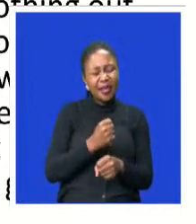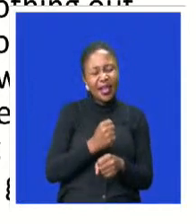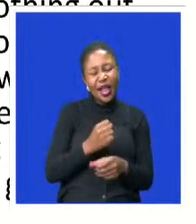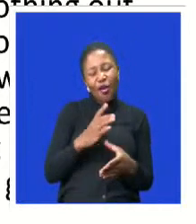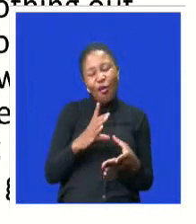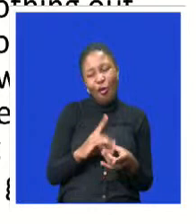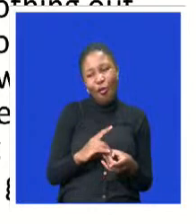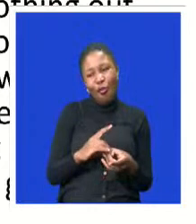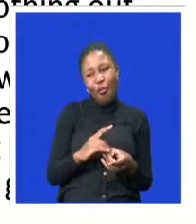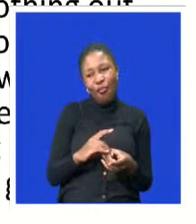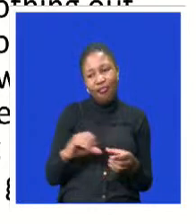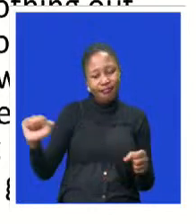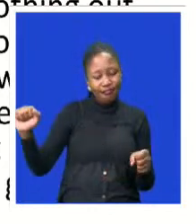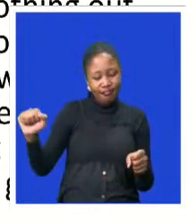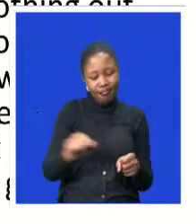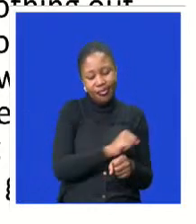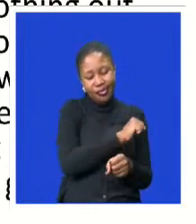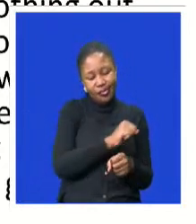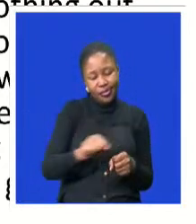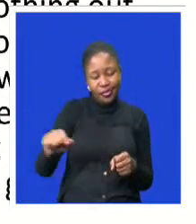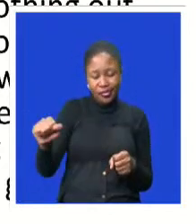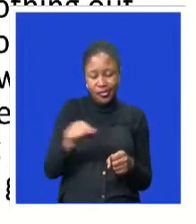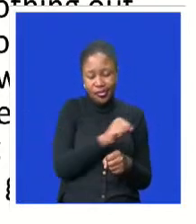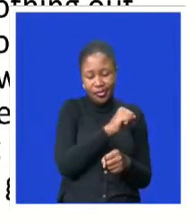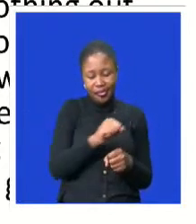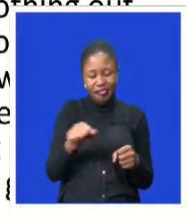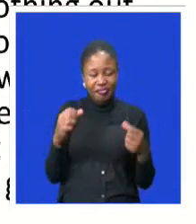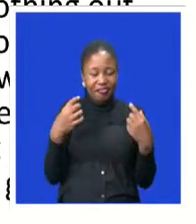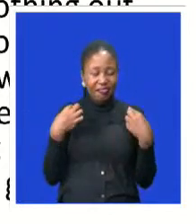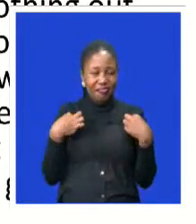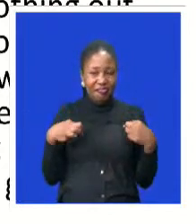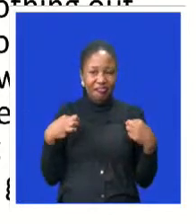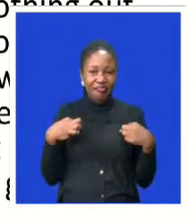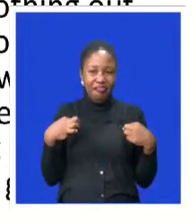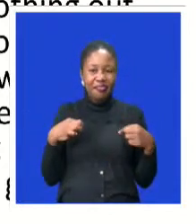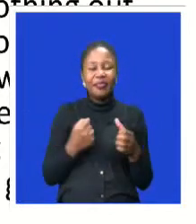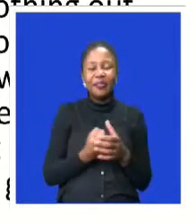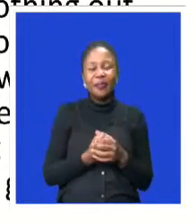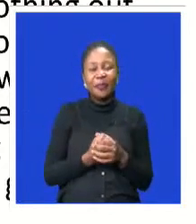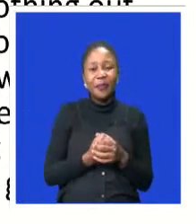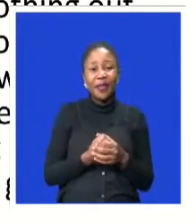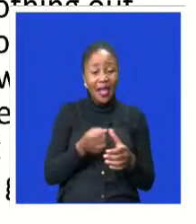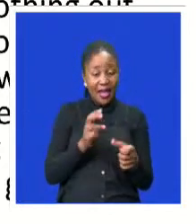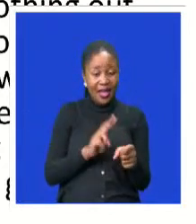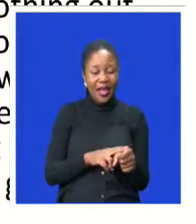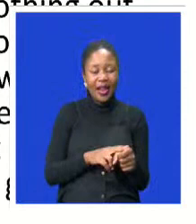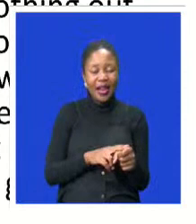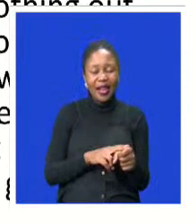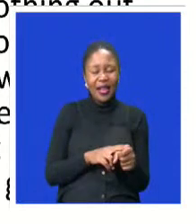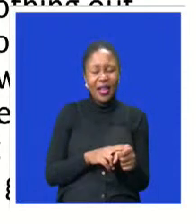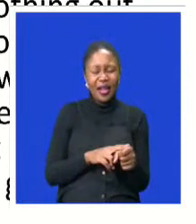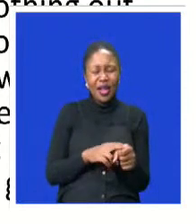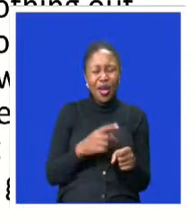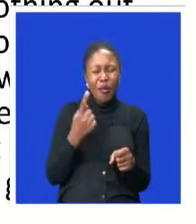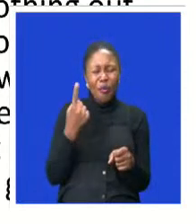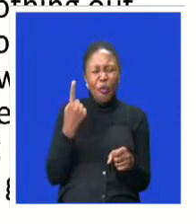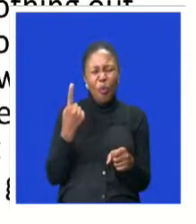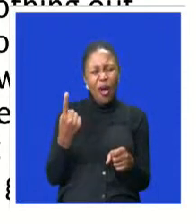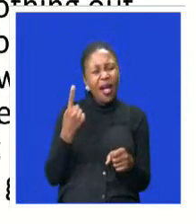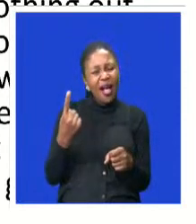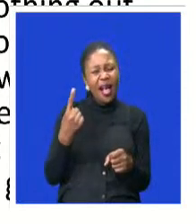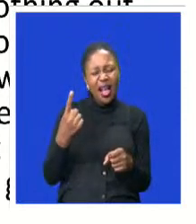me repeat. One of the most hated chores for many